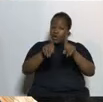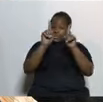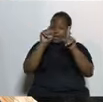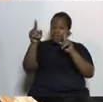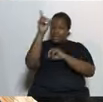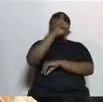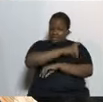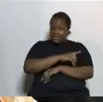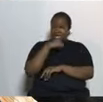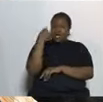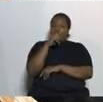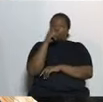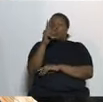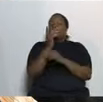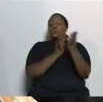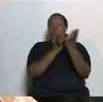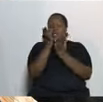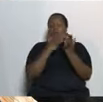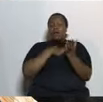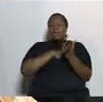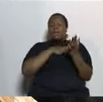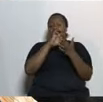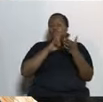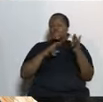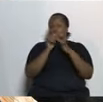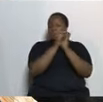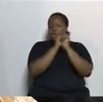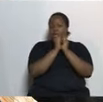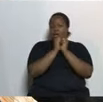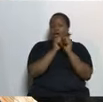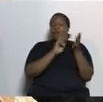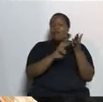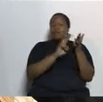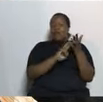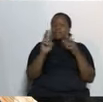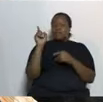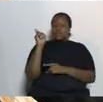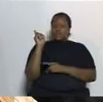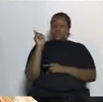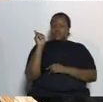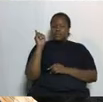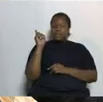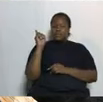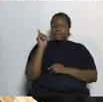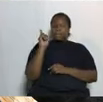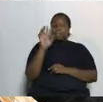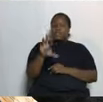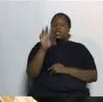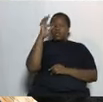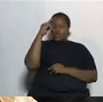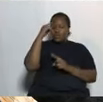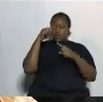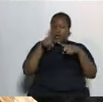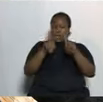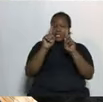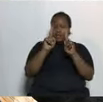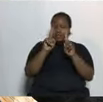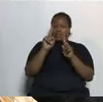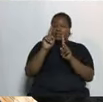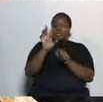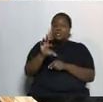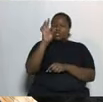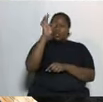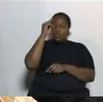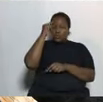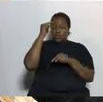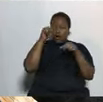day who you will serve. Let's read the text together, or say it together. Just the first three words. Choose for yourselves. Together,